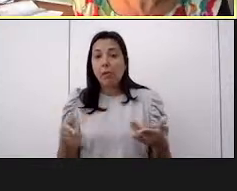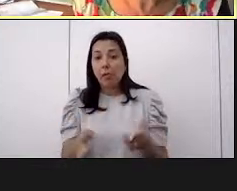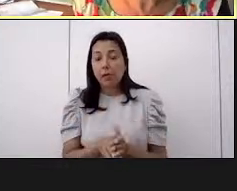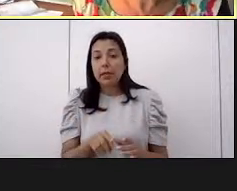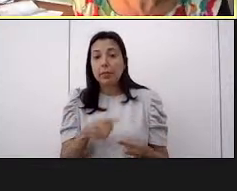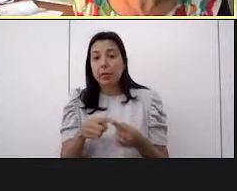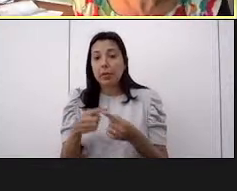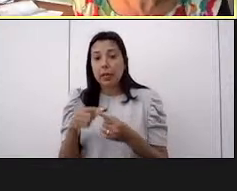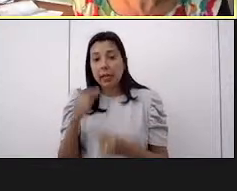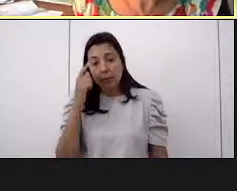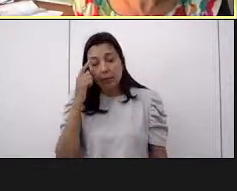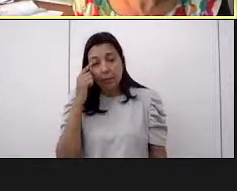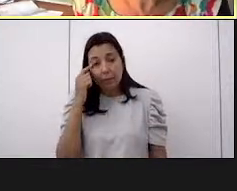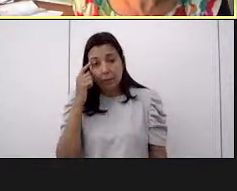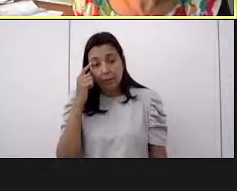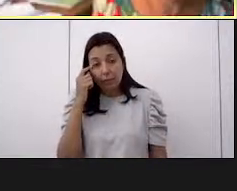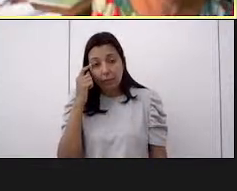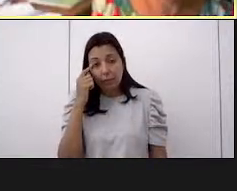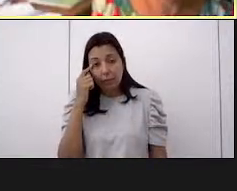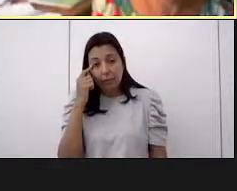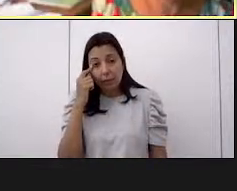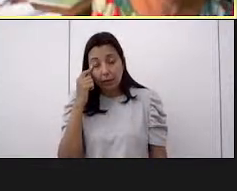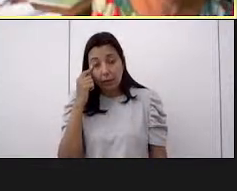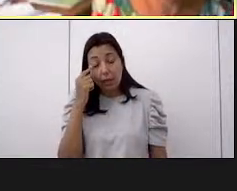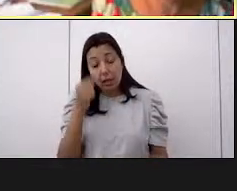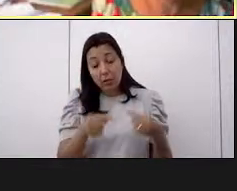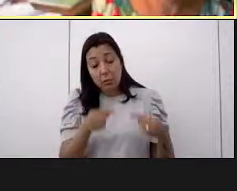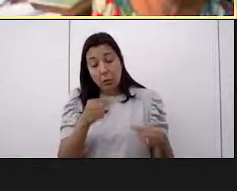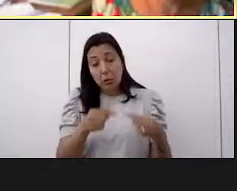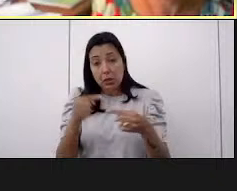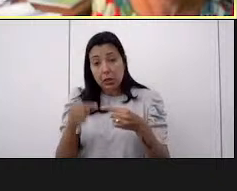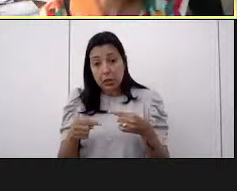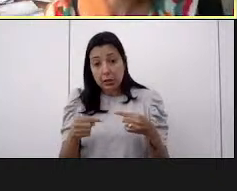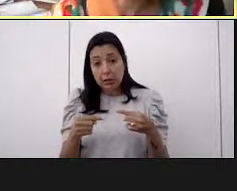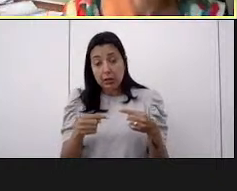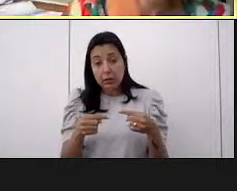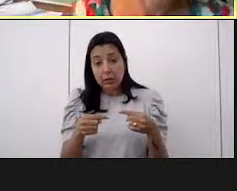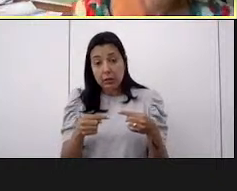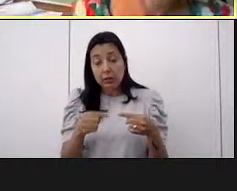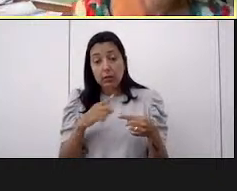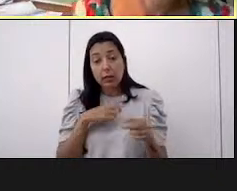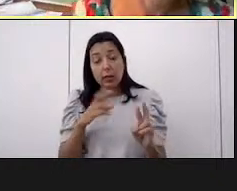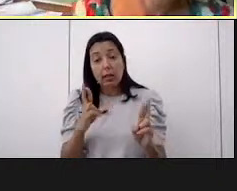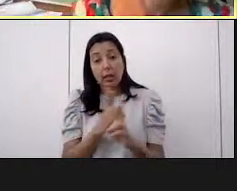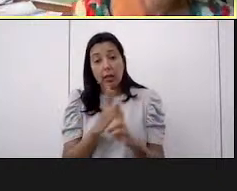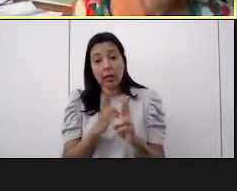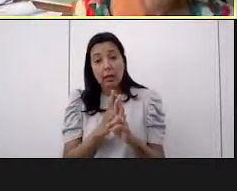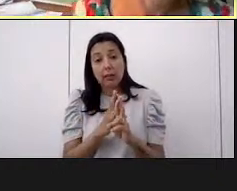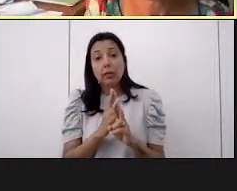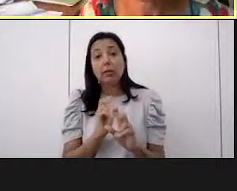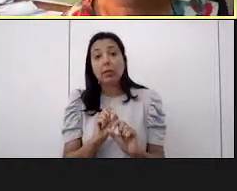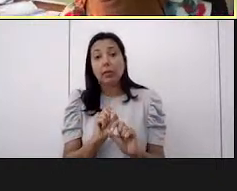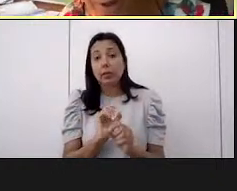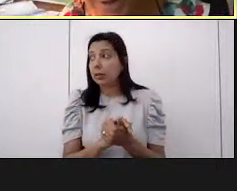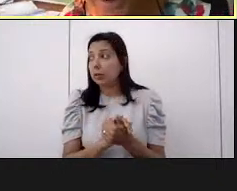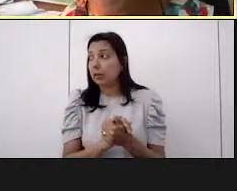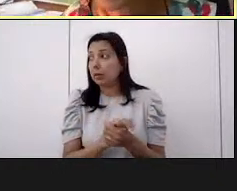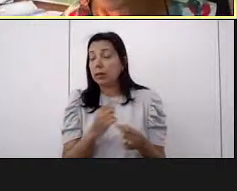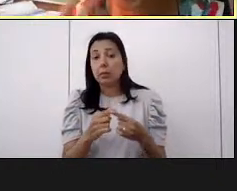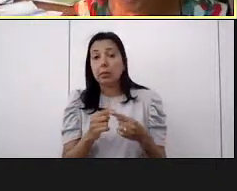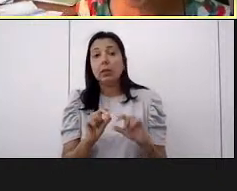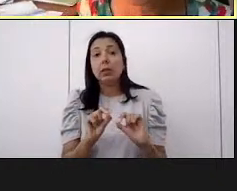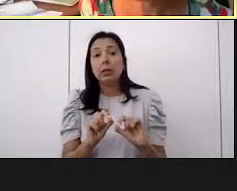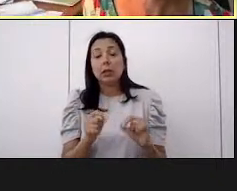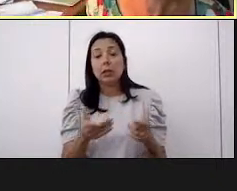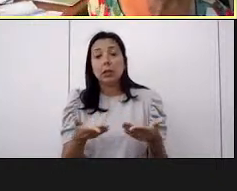mainstream on agri-food policies, which is about a constant encouragement of international trade and